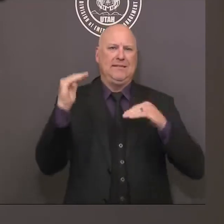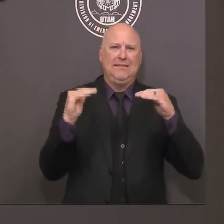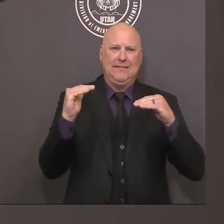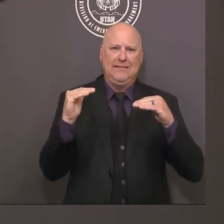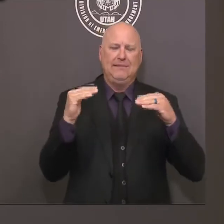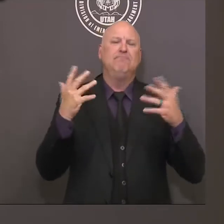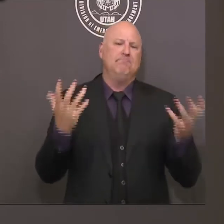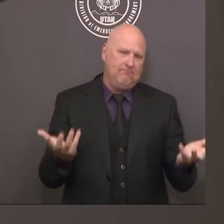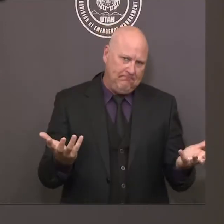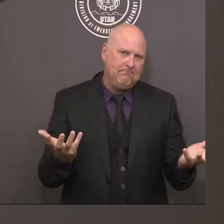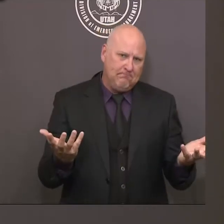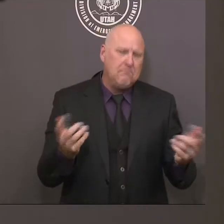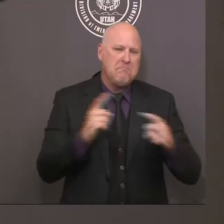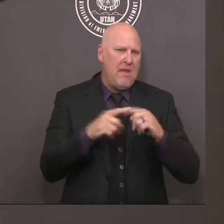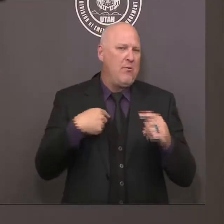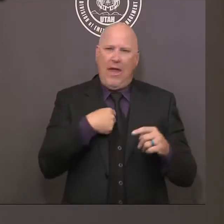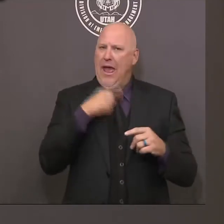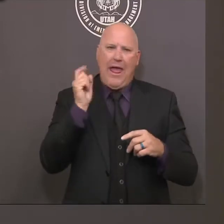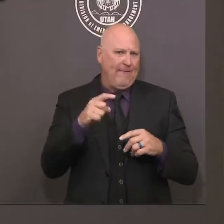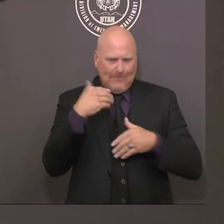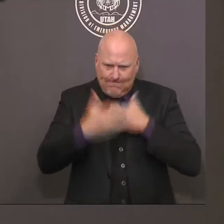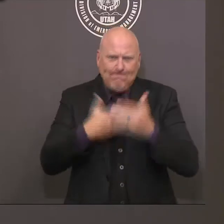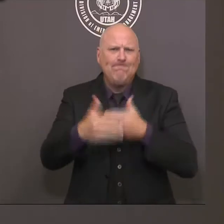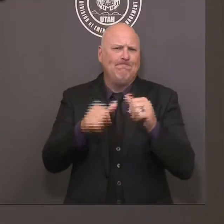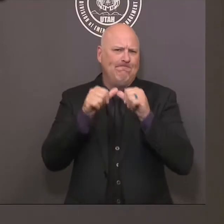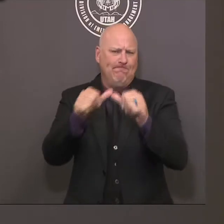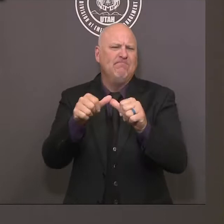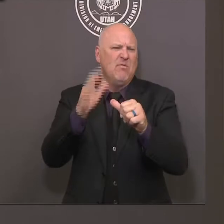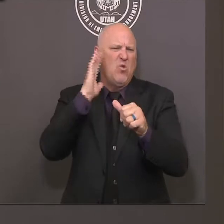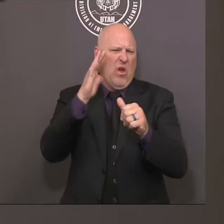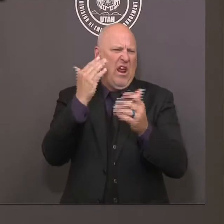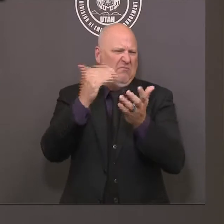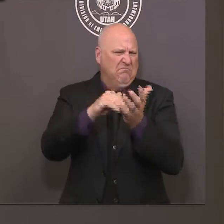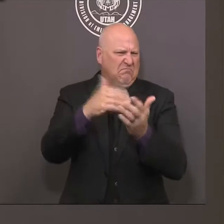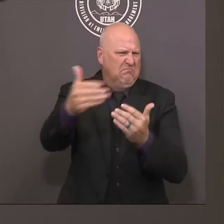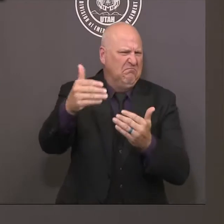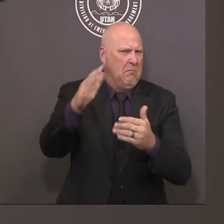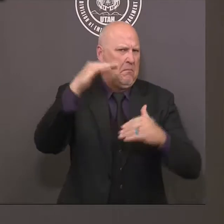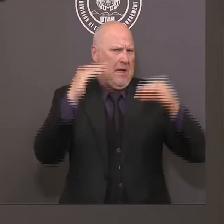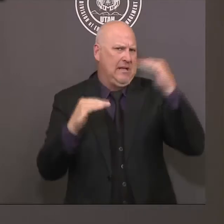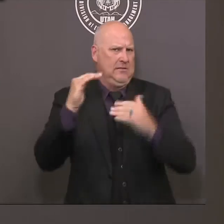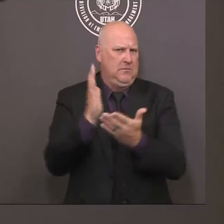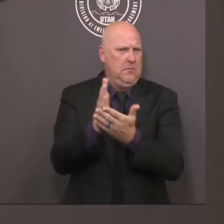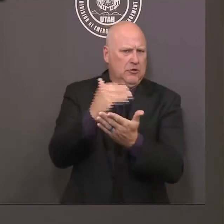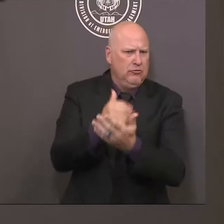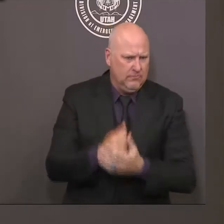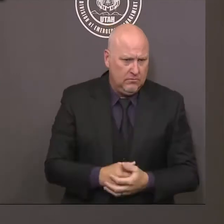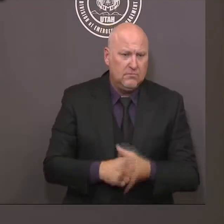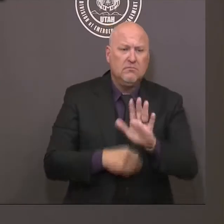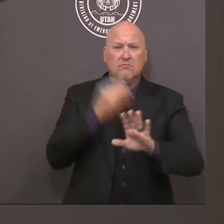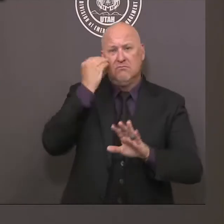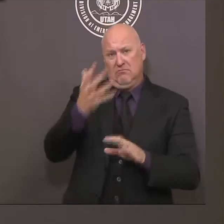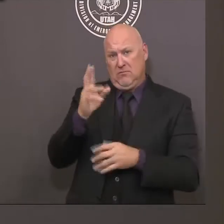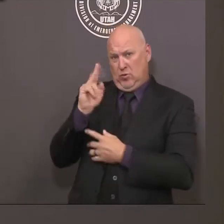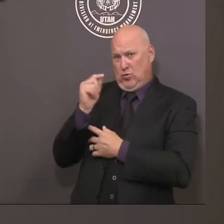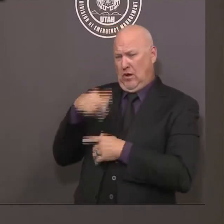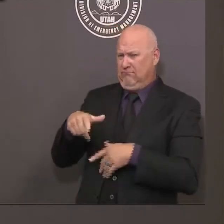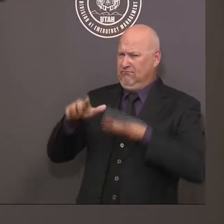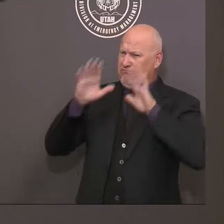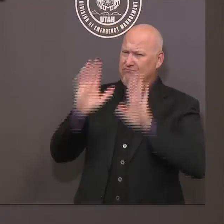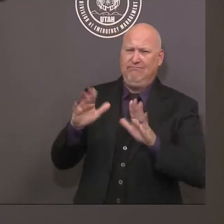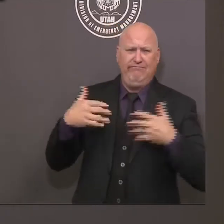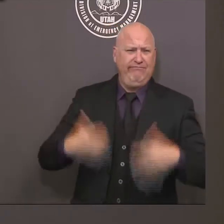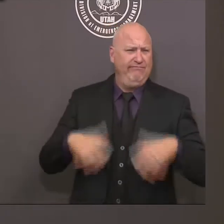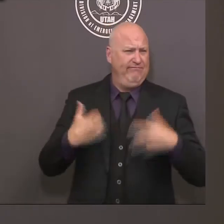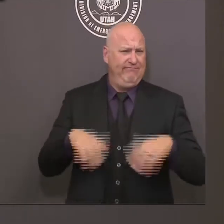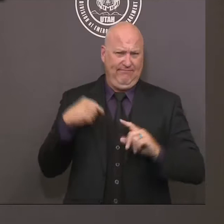in Utah. We talked about budget cuts, and we've talked about having to cut education and social services and all the other budgets. But